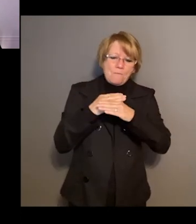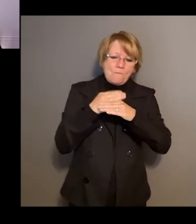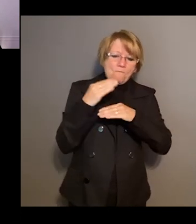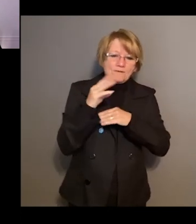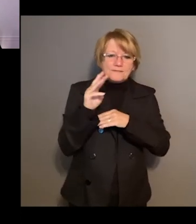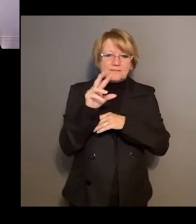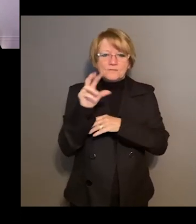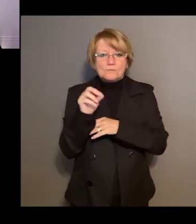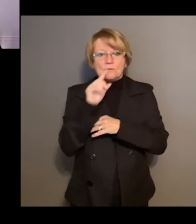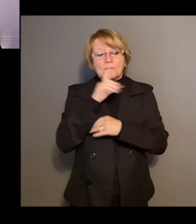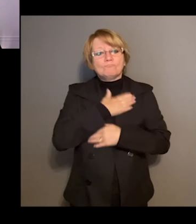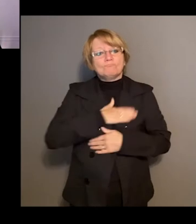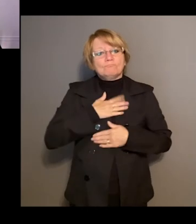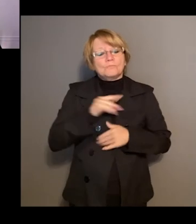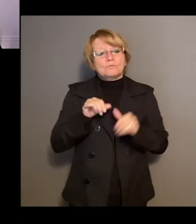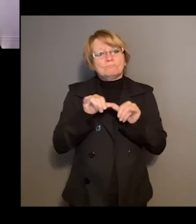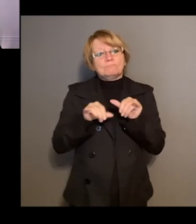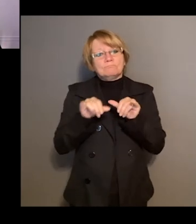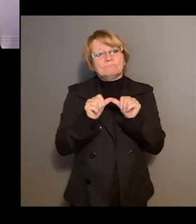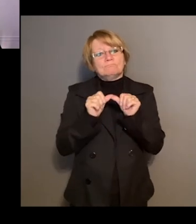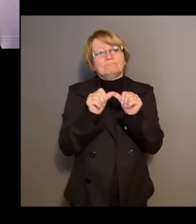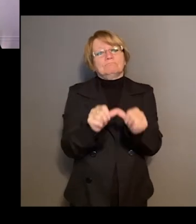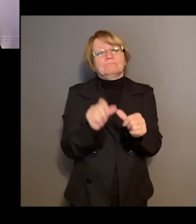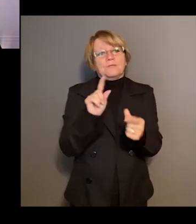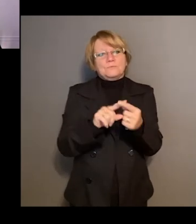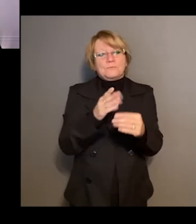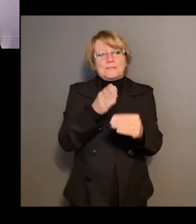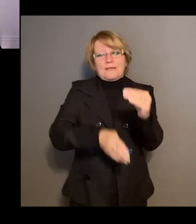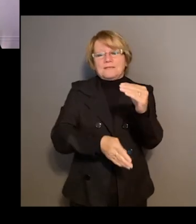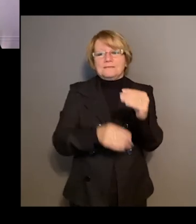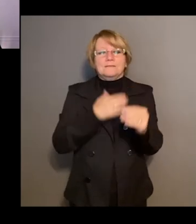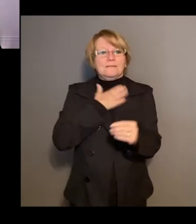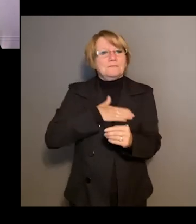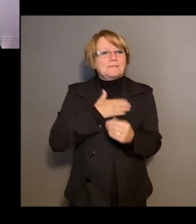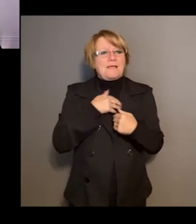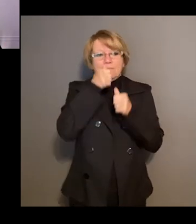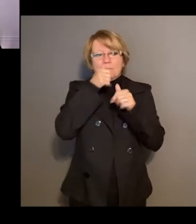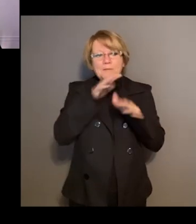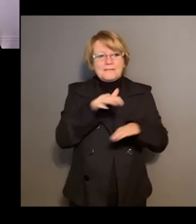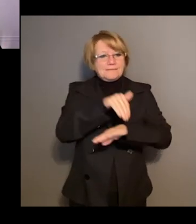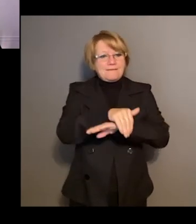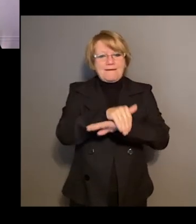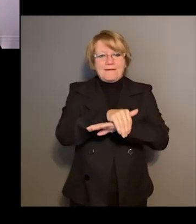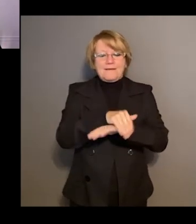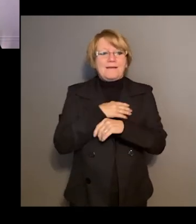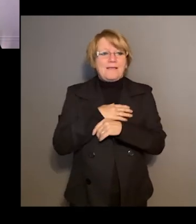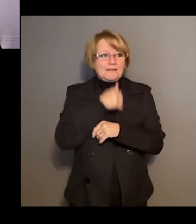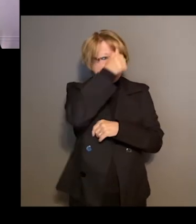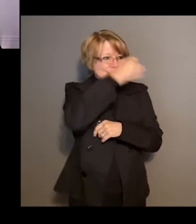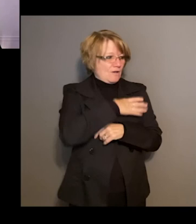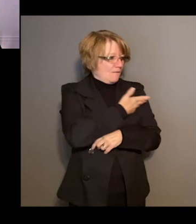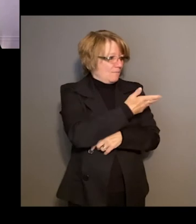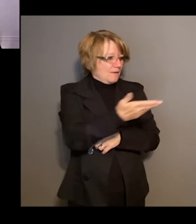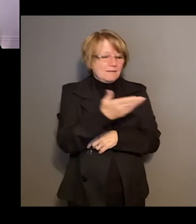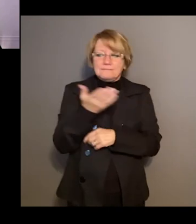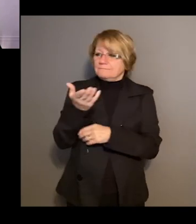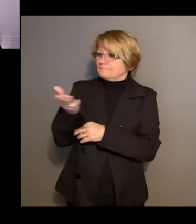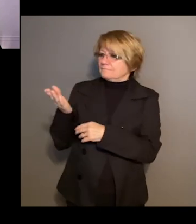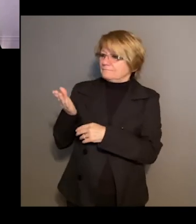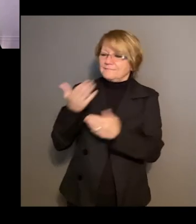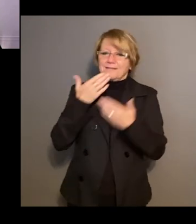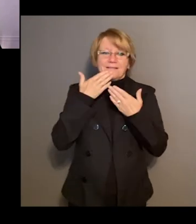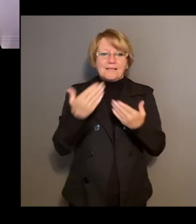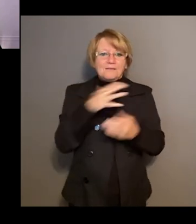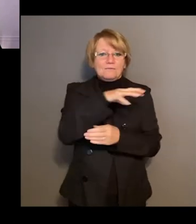the 6:30 timeline, but I appreciate for you hanging on and staying there, and you have yourself a blessed night. And gentlemen, thank you